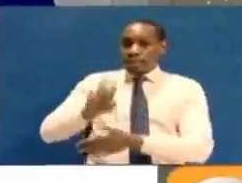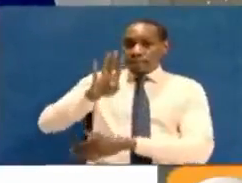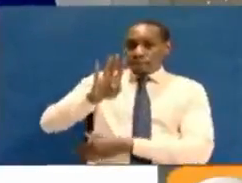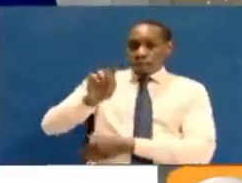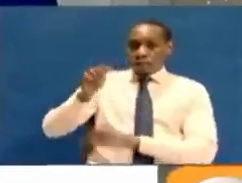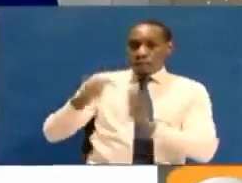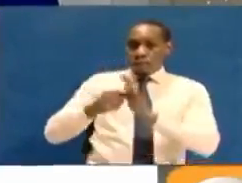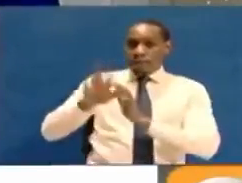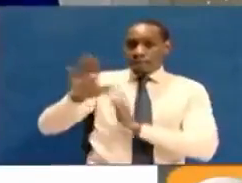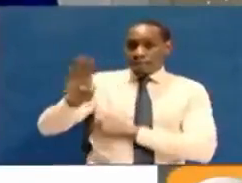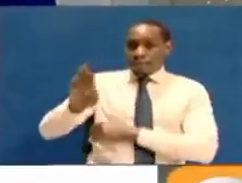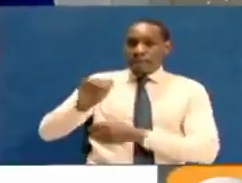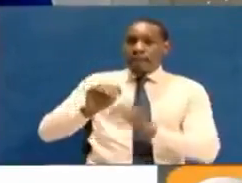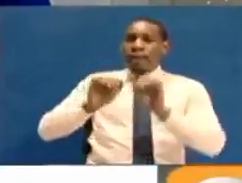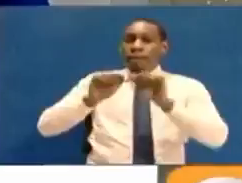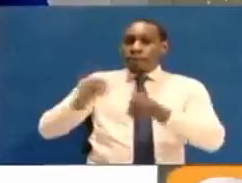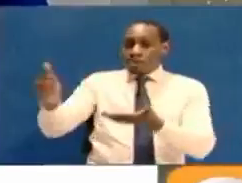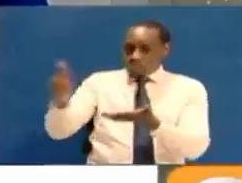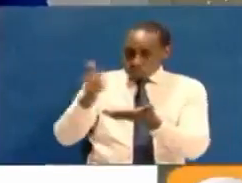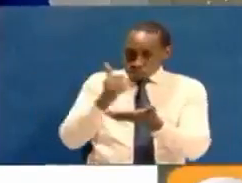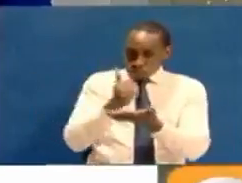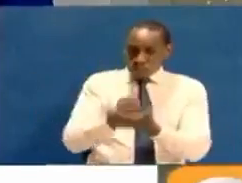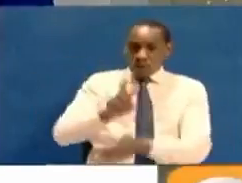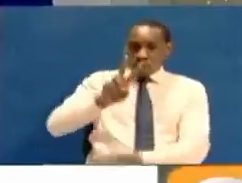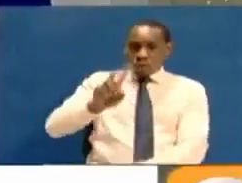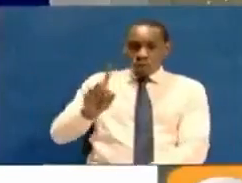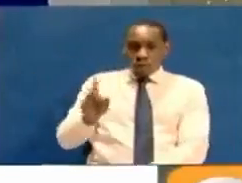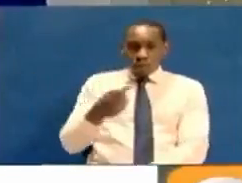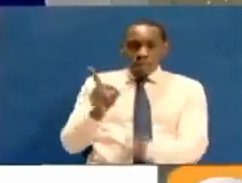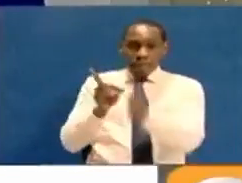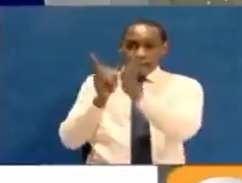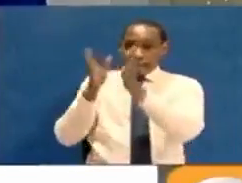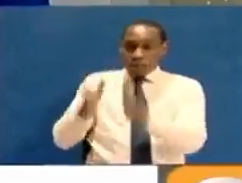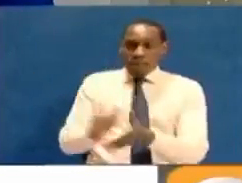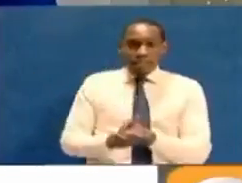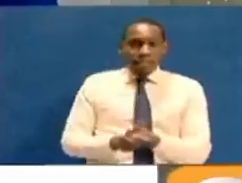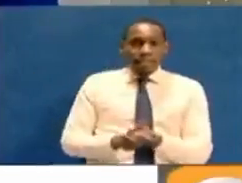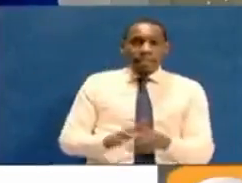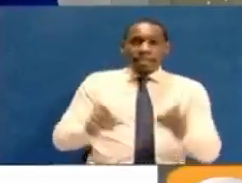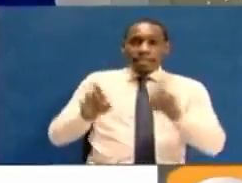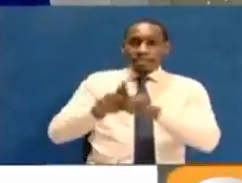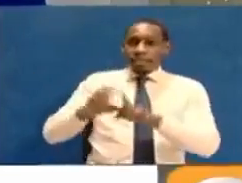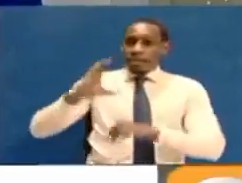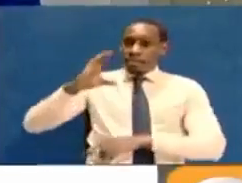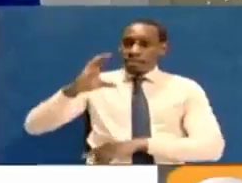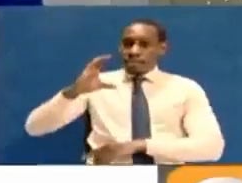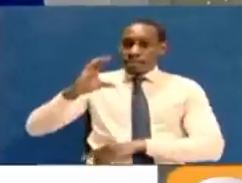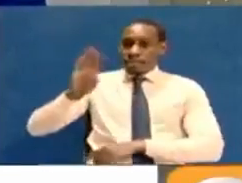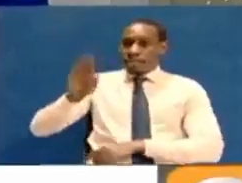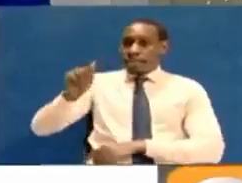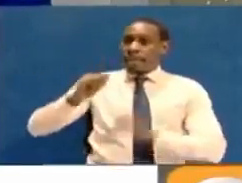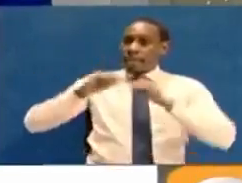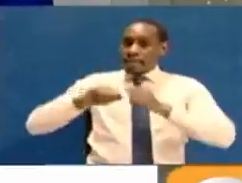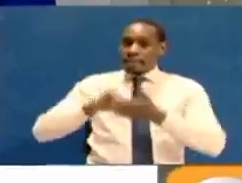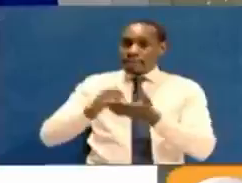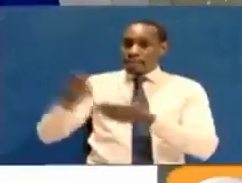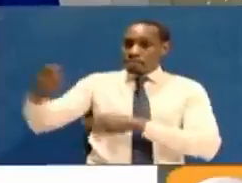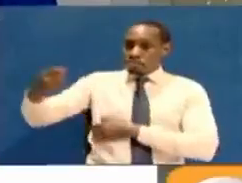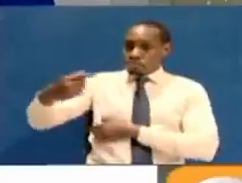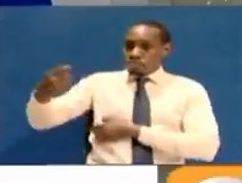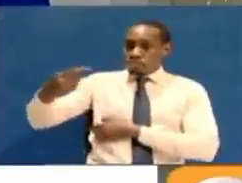shillings is enough to employ 2,000 doctors. And according to that CBA, it will then give them their salaries for